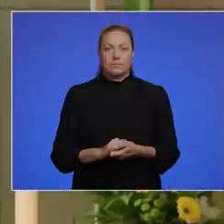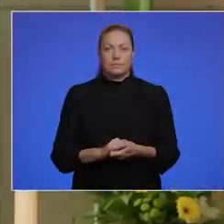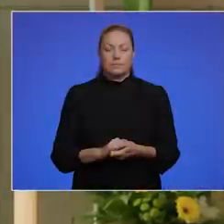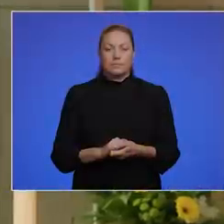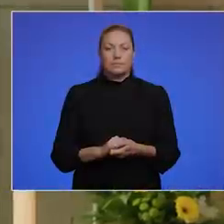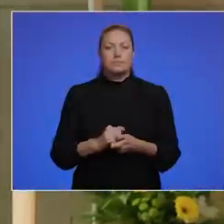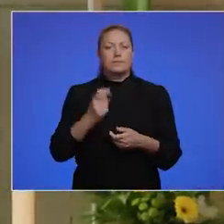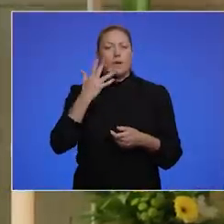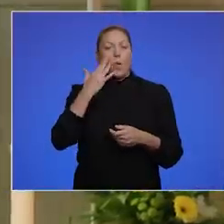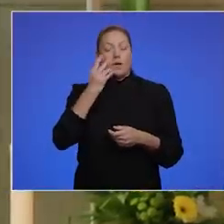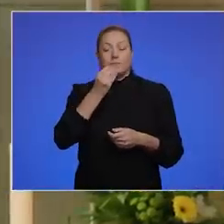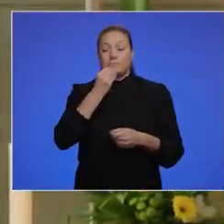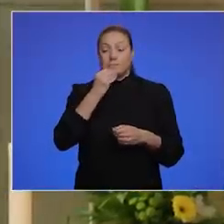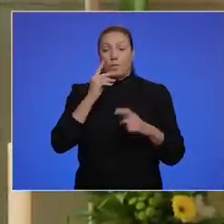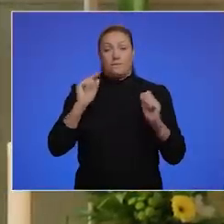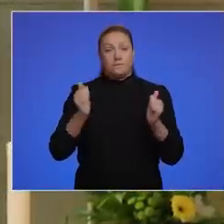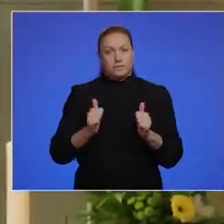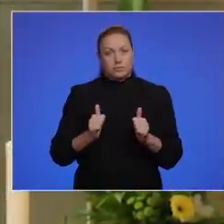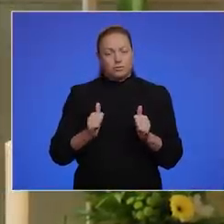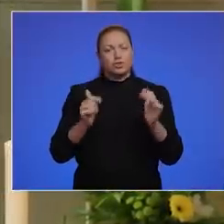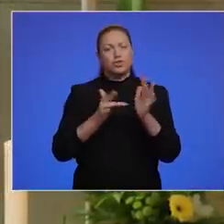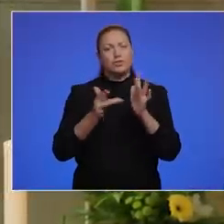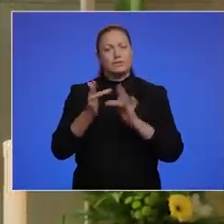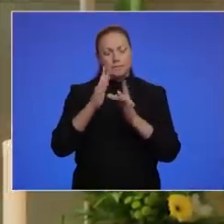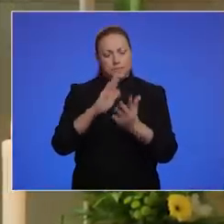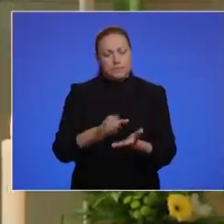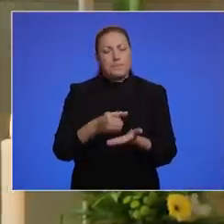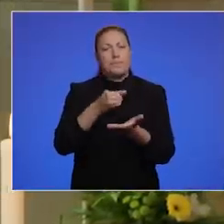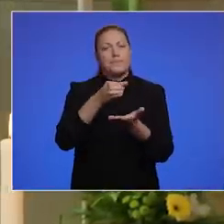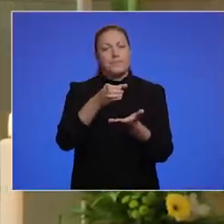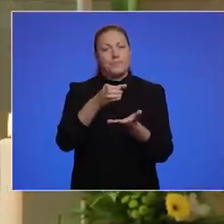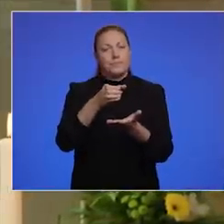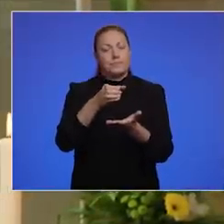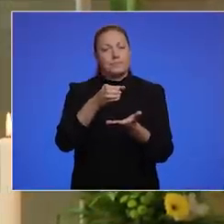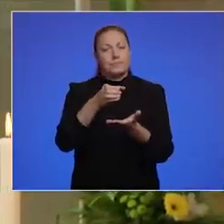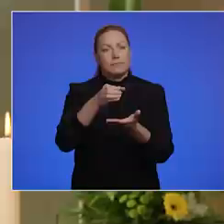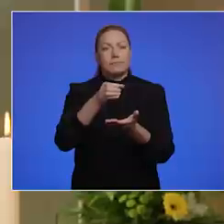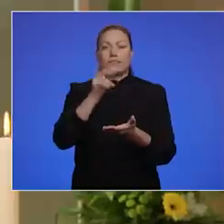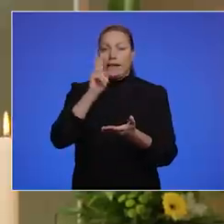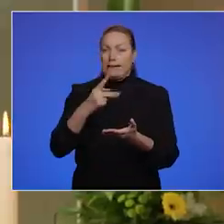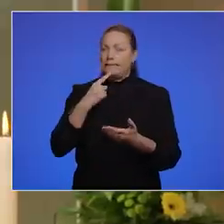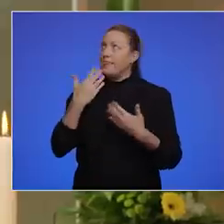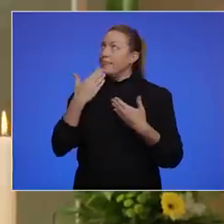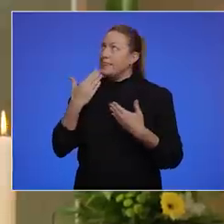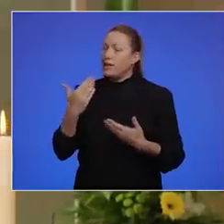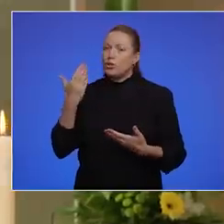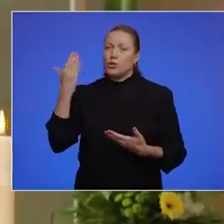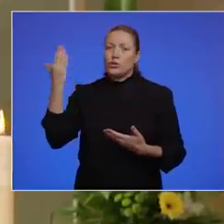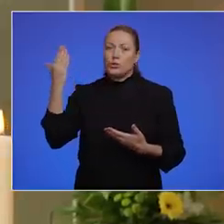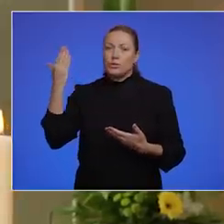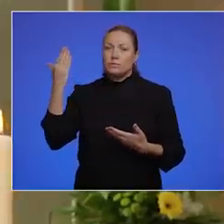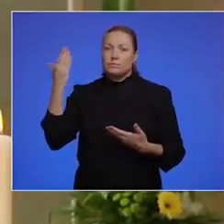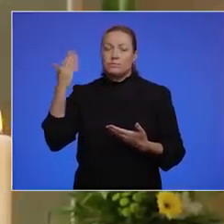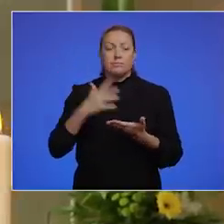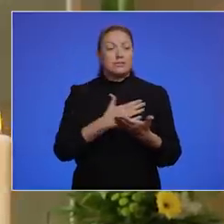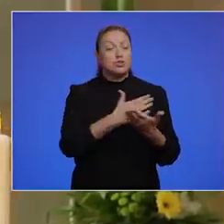In a similar way when supper was ended He took the chalice And once more giving thanks He gave it to his